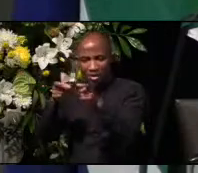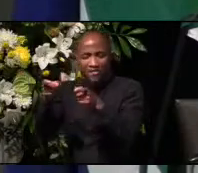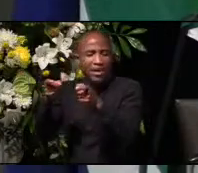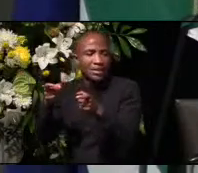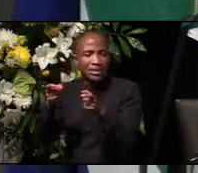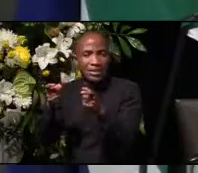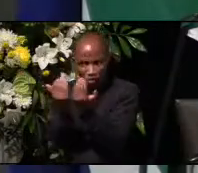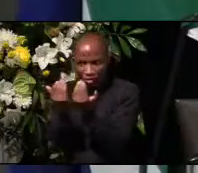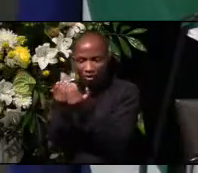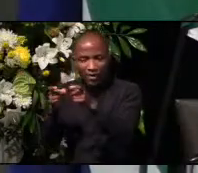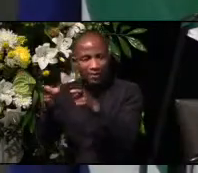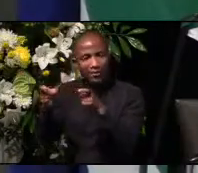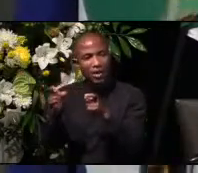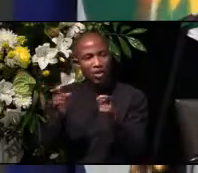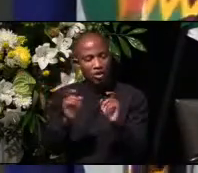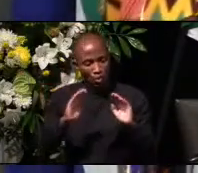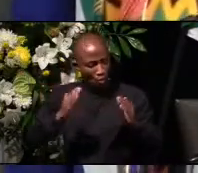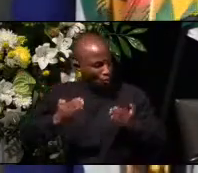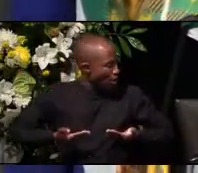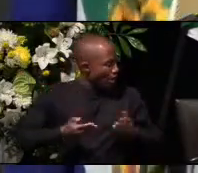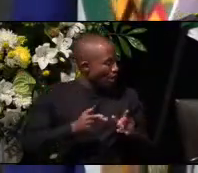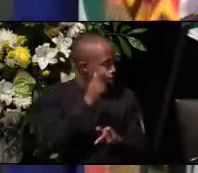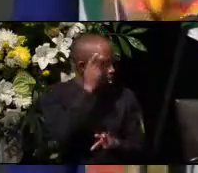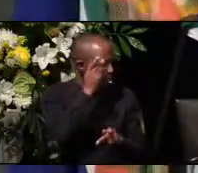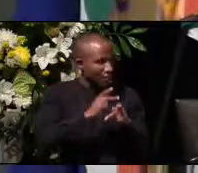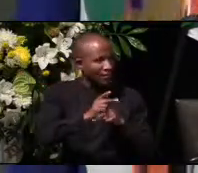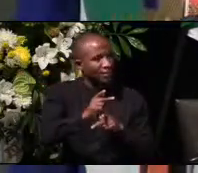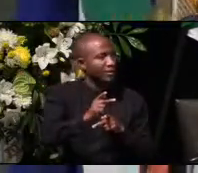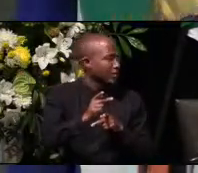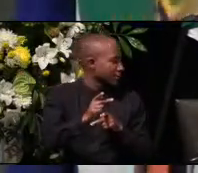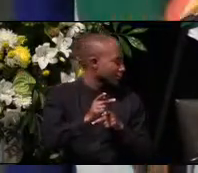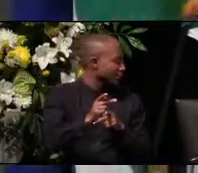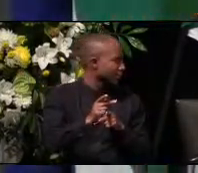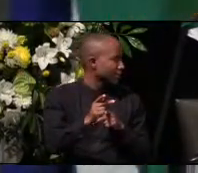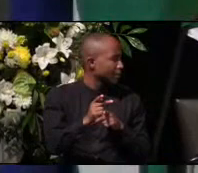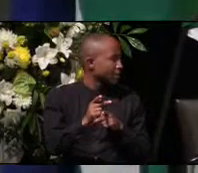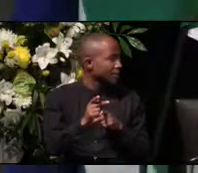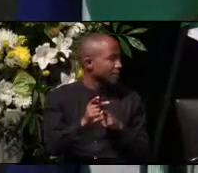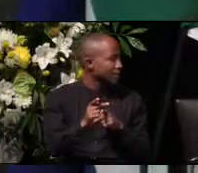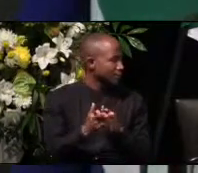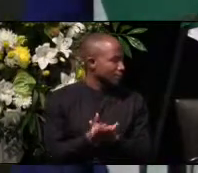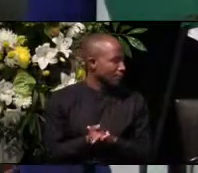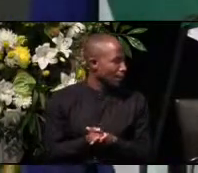Round of Applause to welcome professor we're already